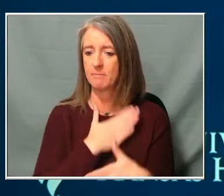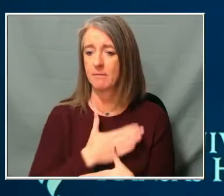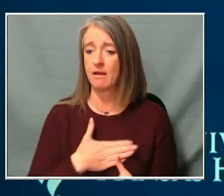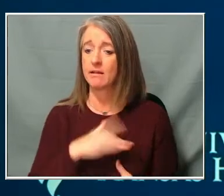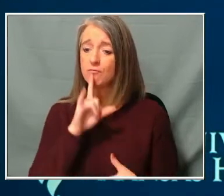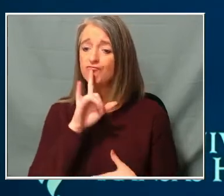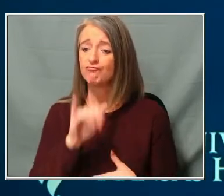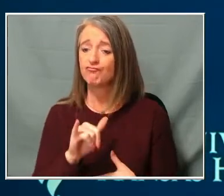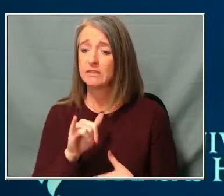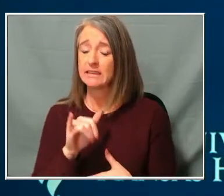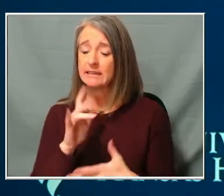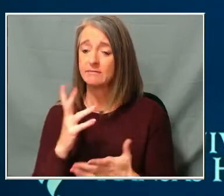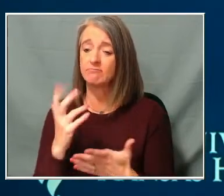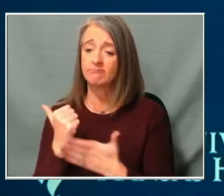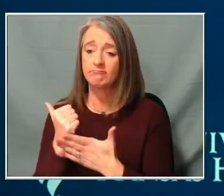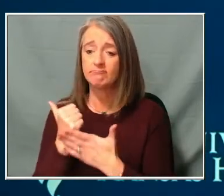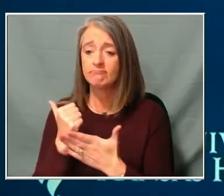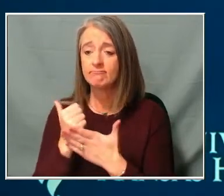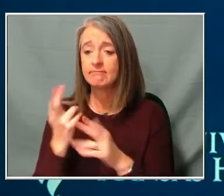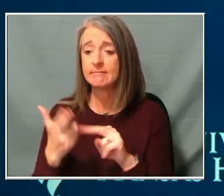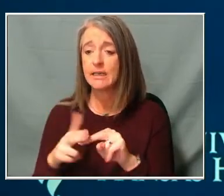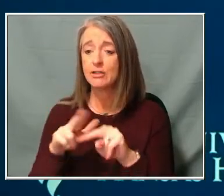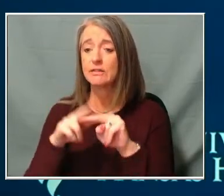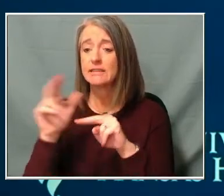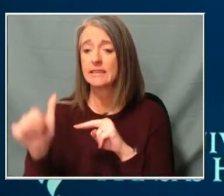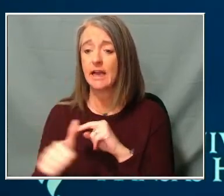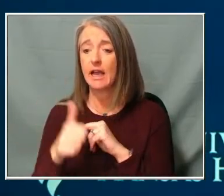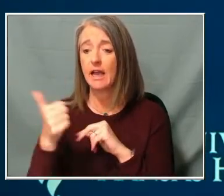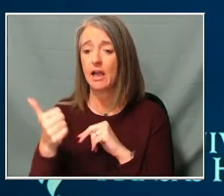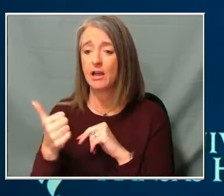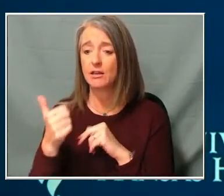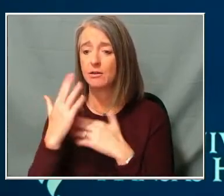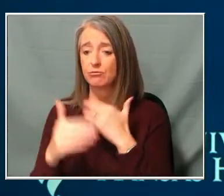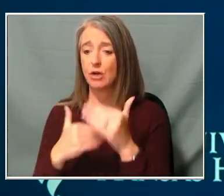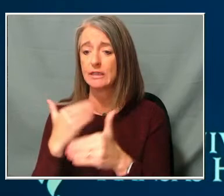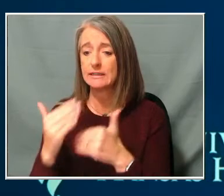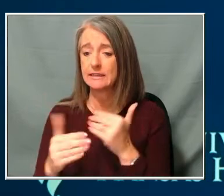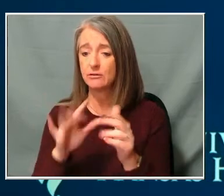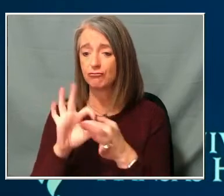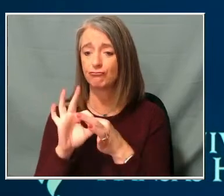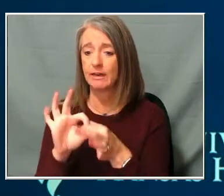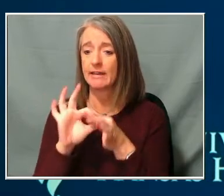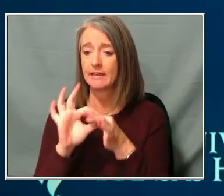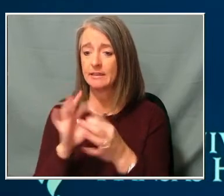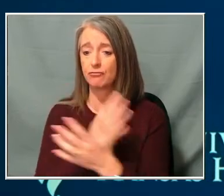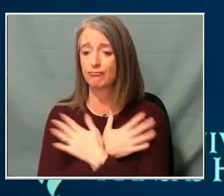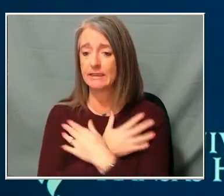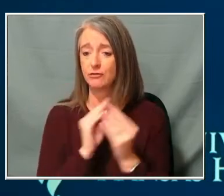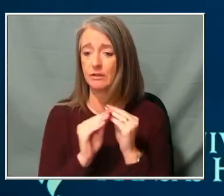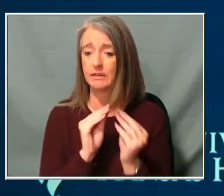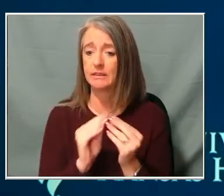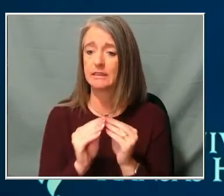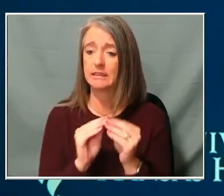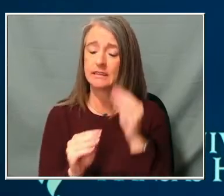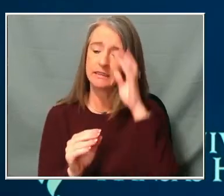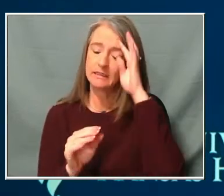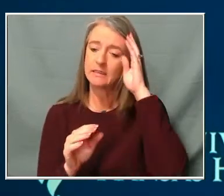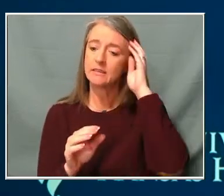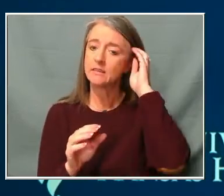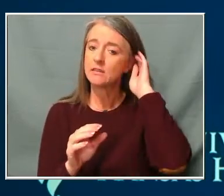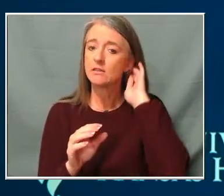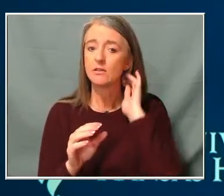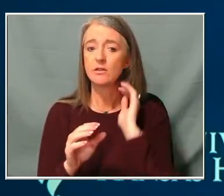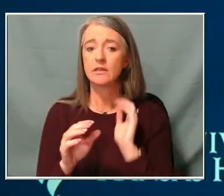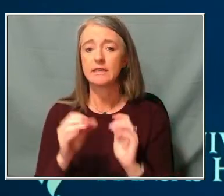with also an increase in other processes related to rest and repair, like autophagy. So, if